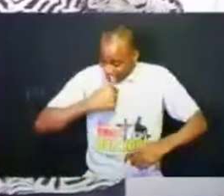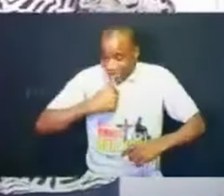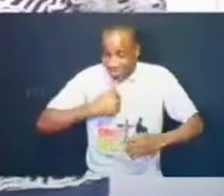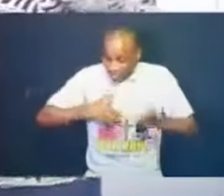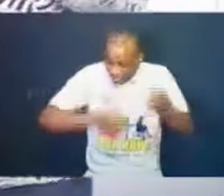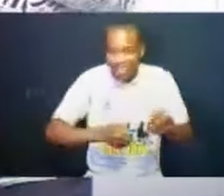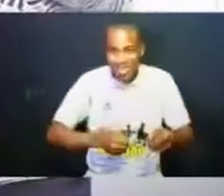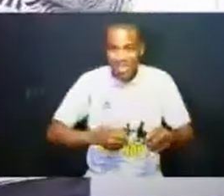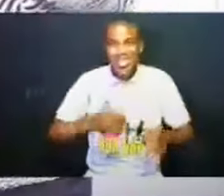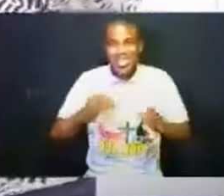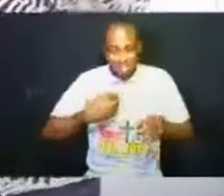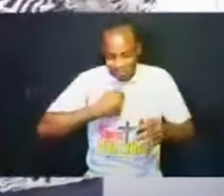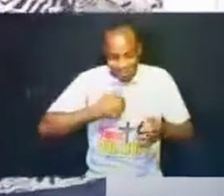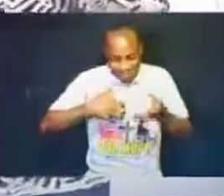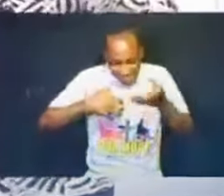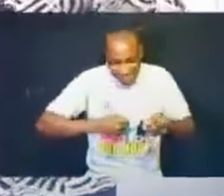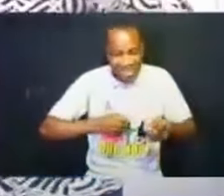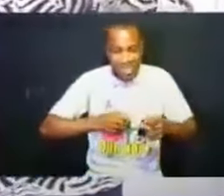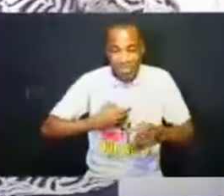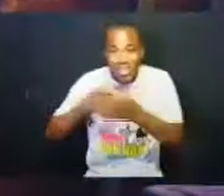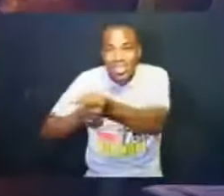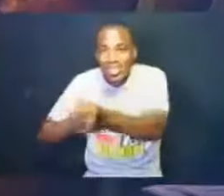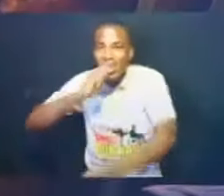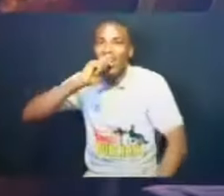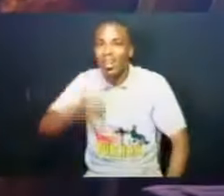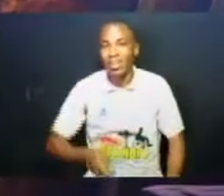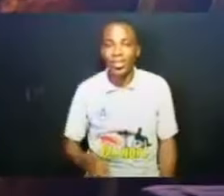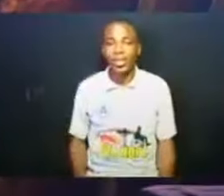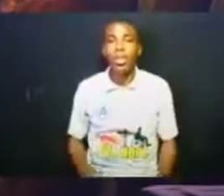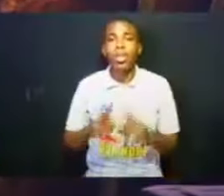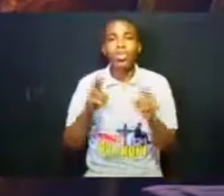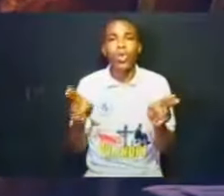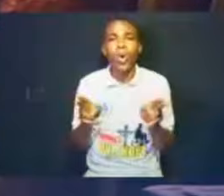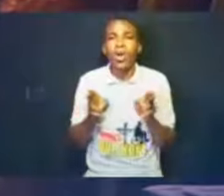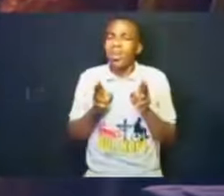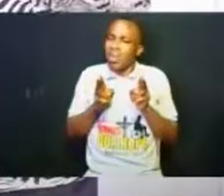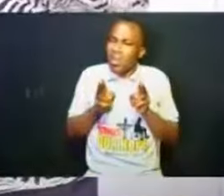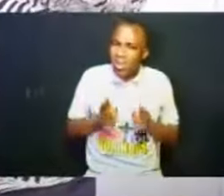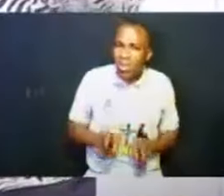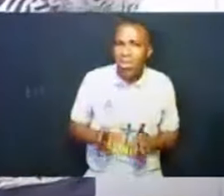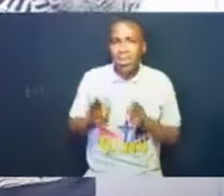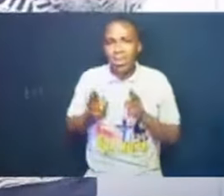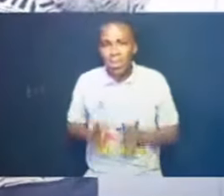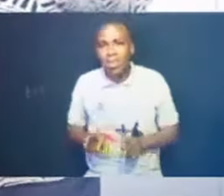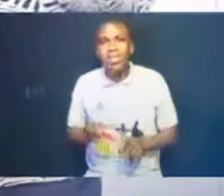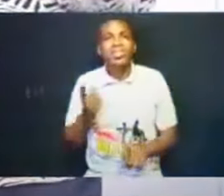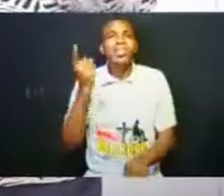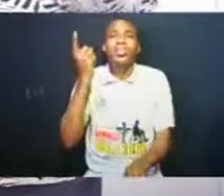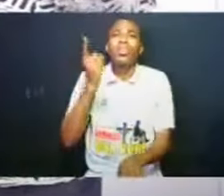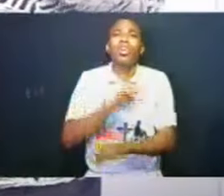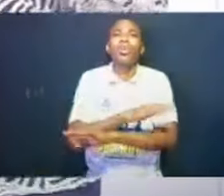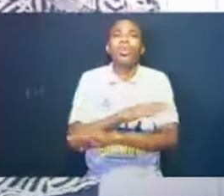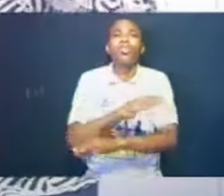How much more can I trust you? Human beings, you need to monitor and you don't have to just be gullible at all that